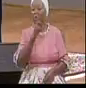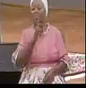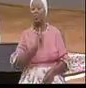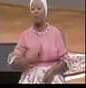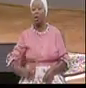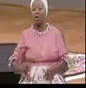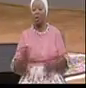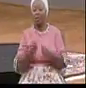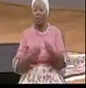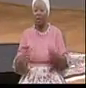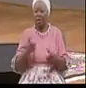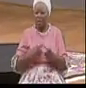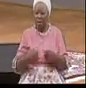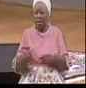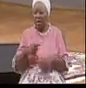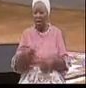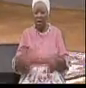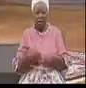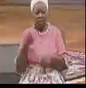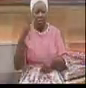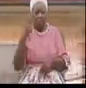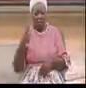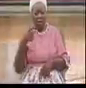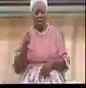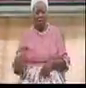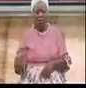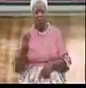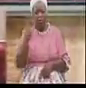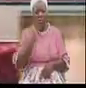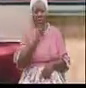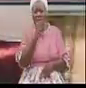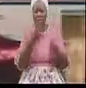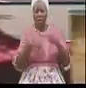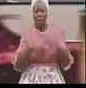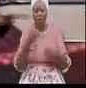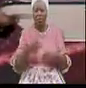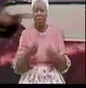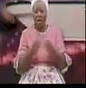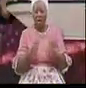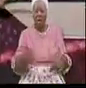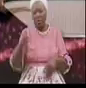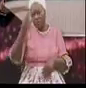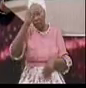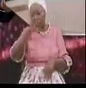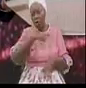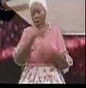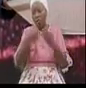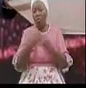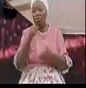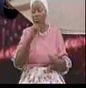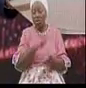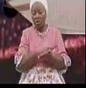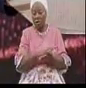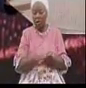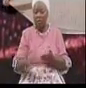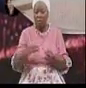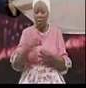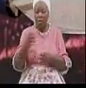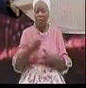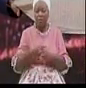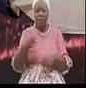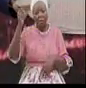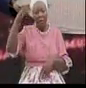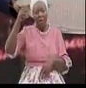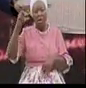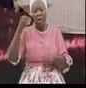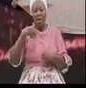out of the land of Egypt, all the unclean spirits of magicians